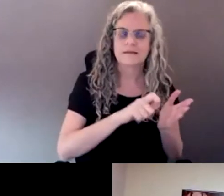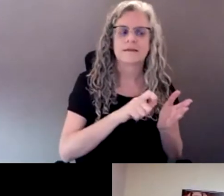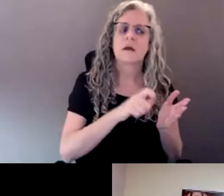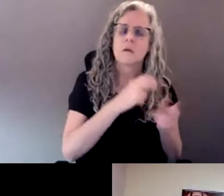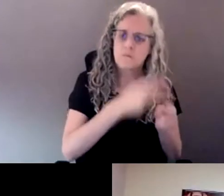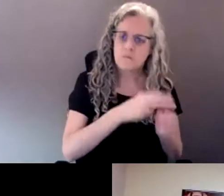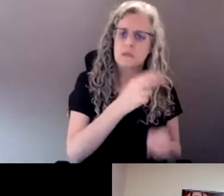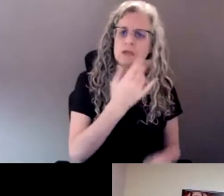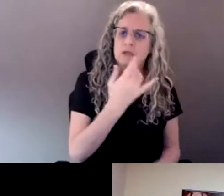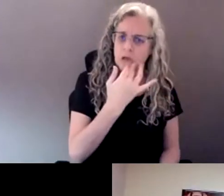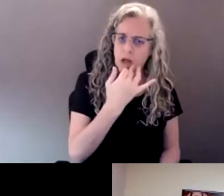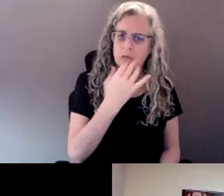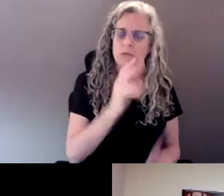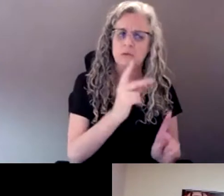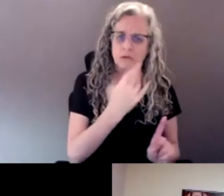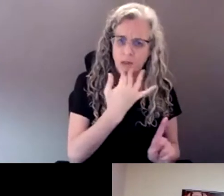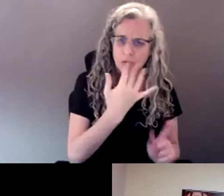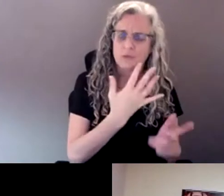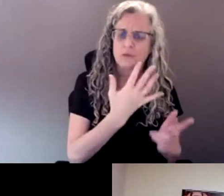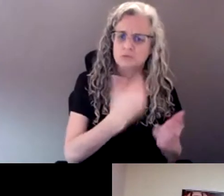occasionally, but it plays